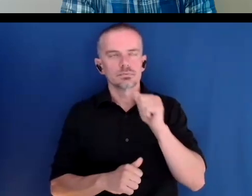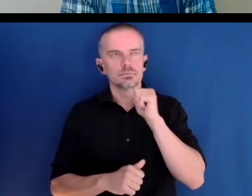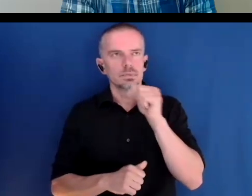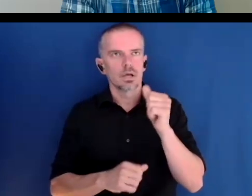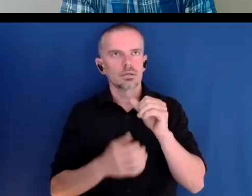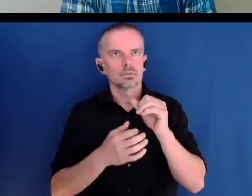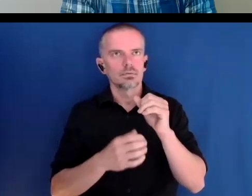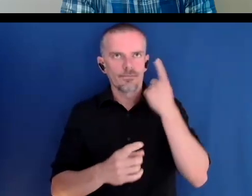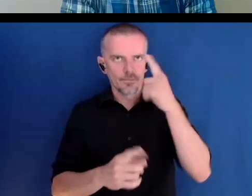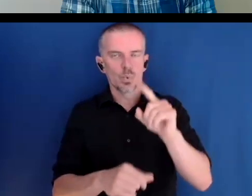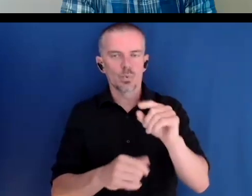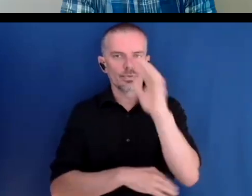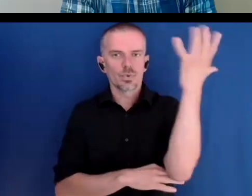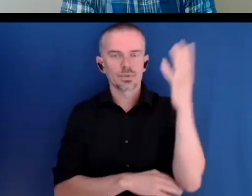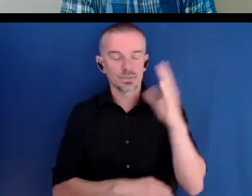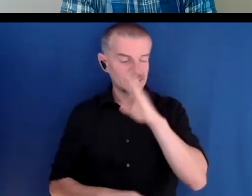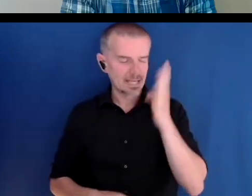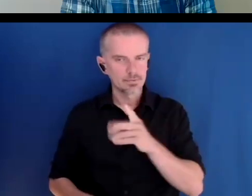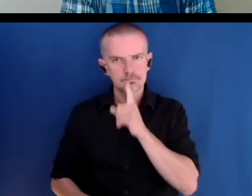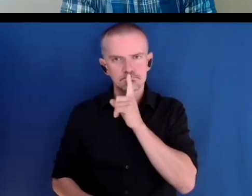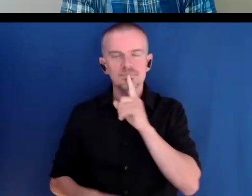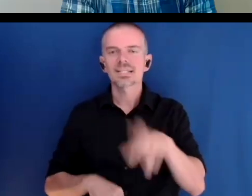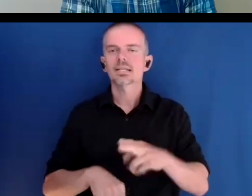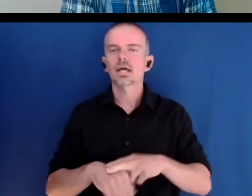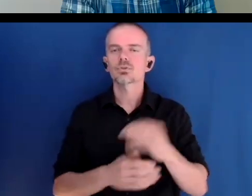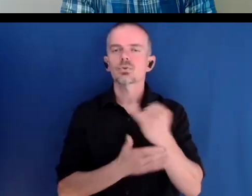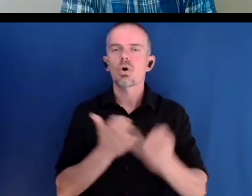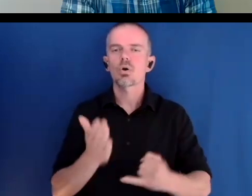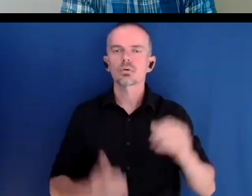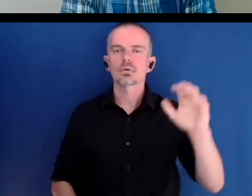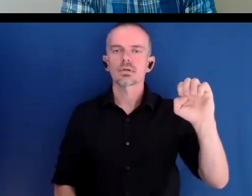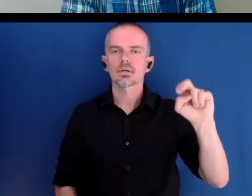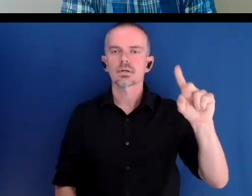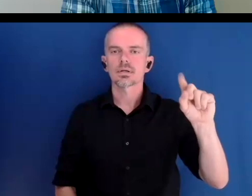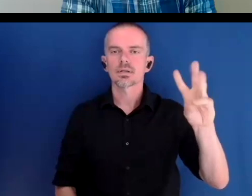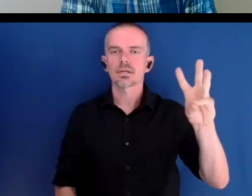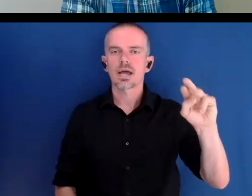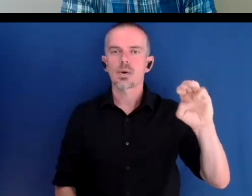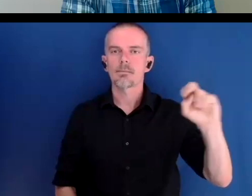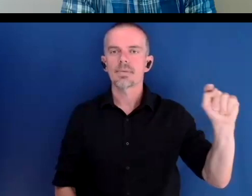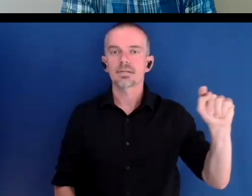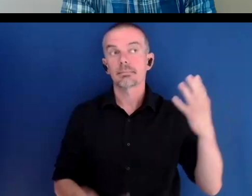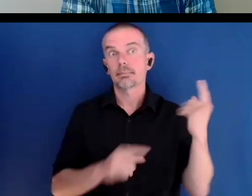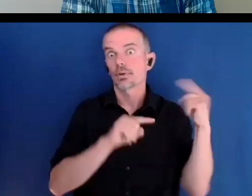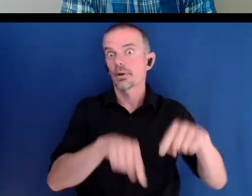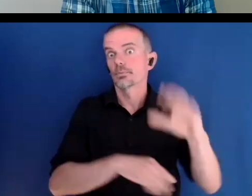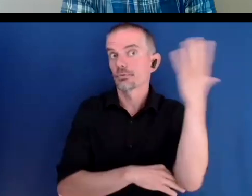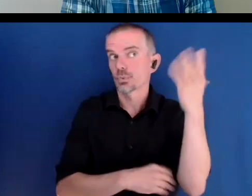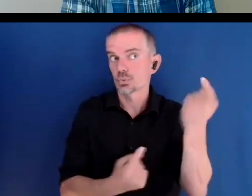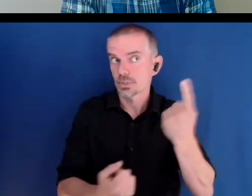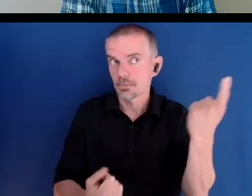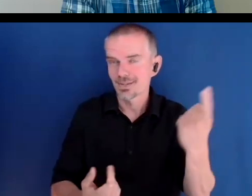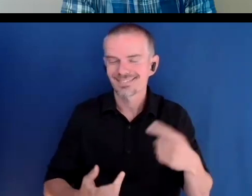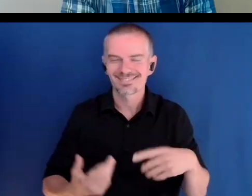I wouldn't say never, because National Art Endowment might come out and do something.